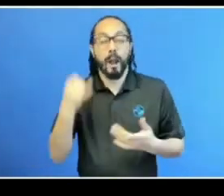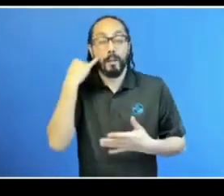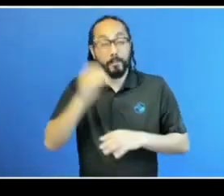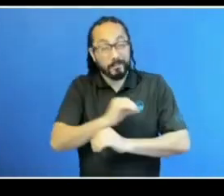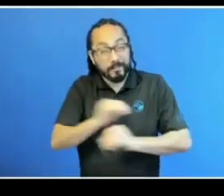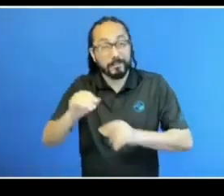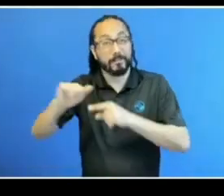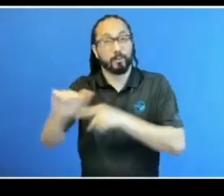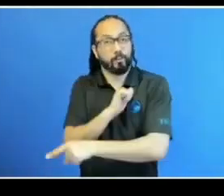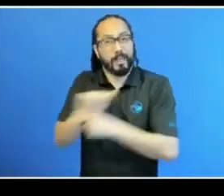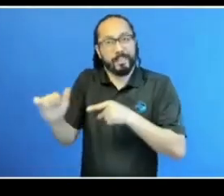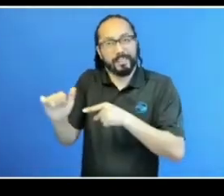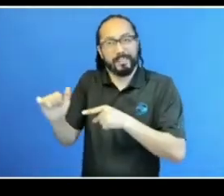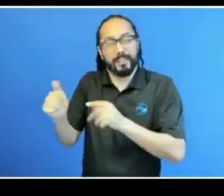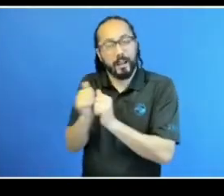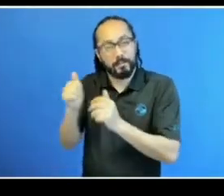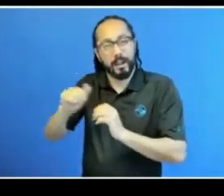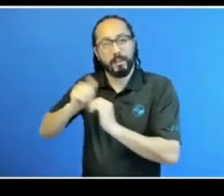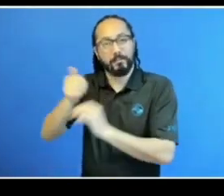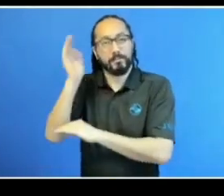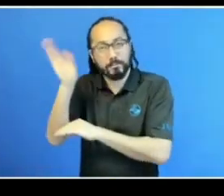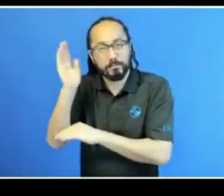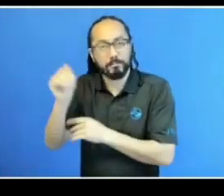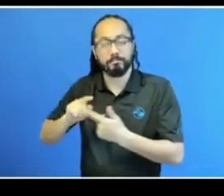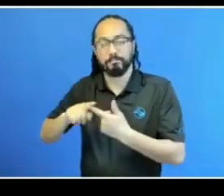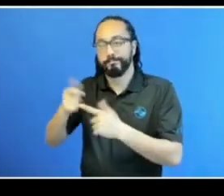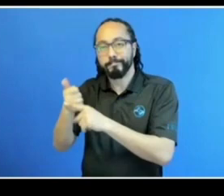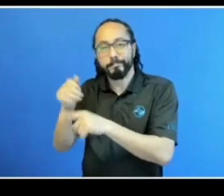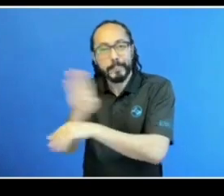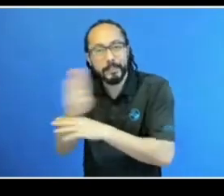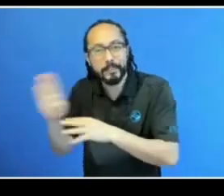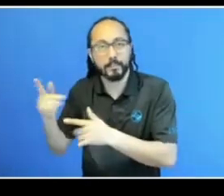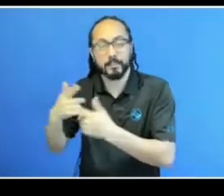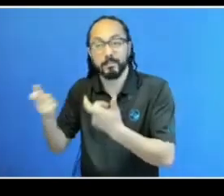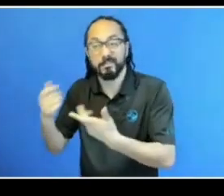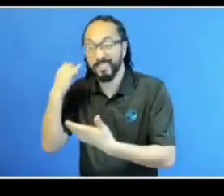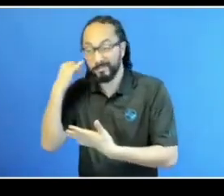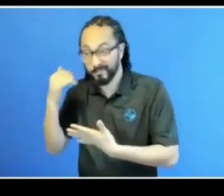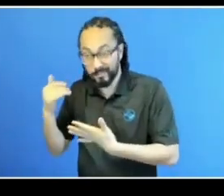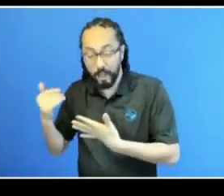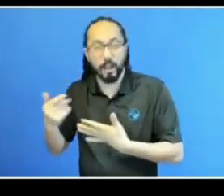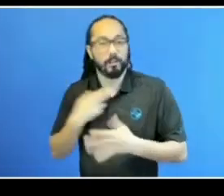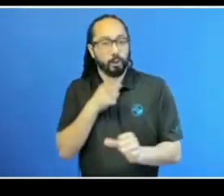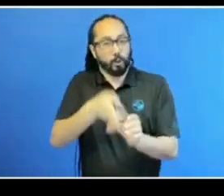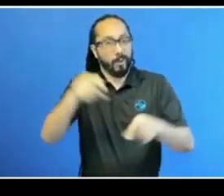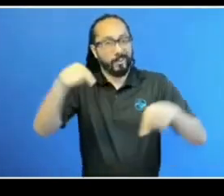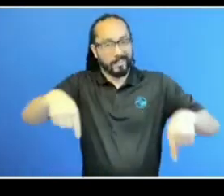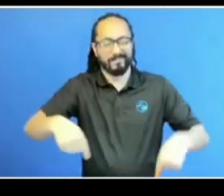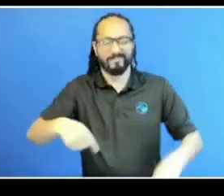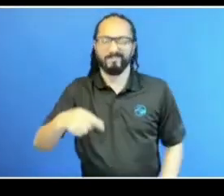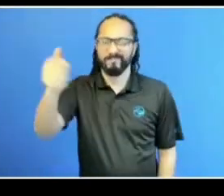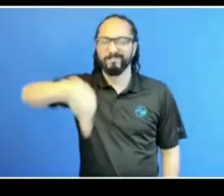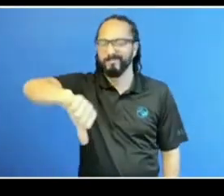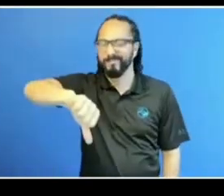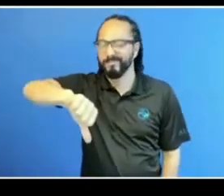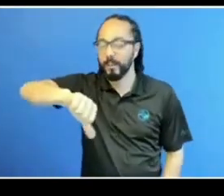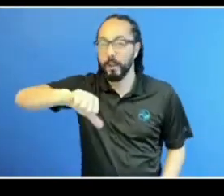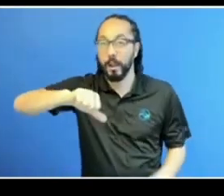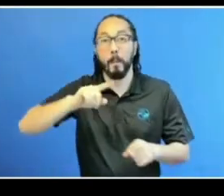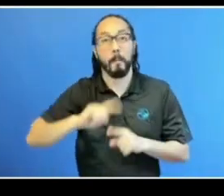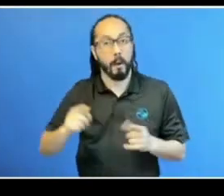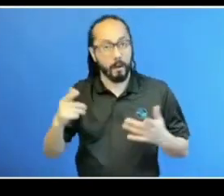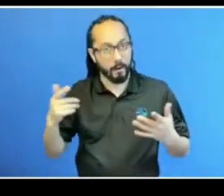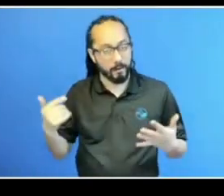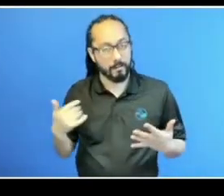those experiences, I probably would have turned down the invite to join in something like this. So at the time, it